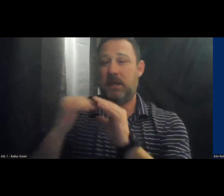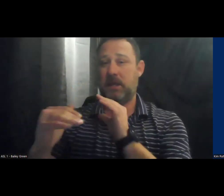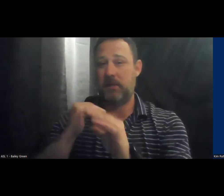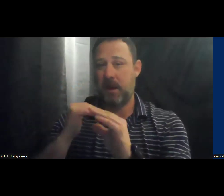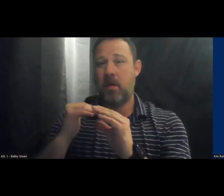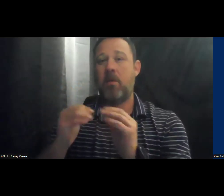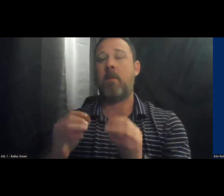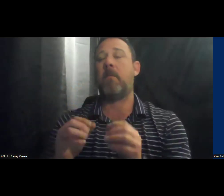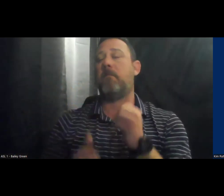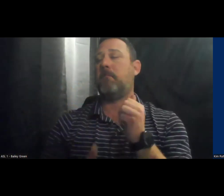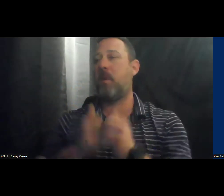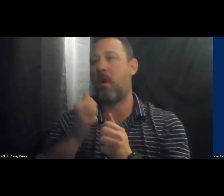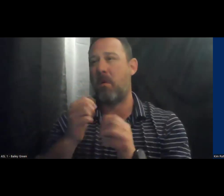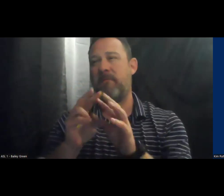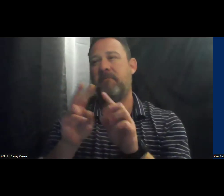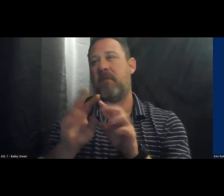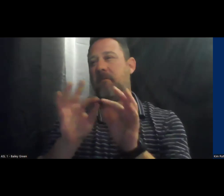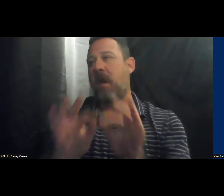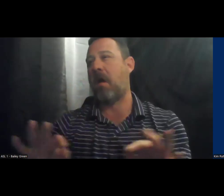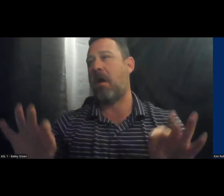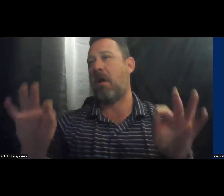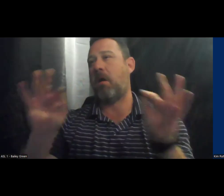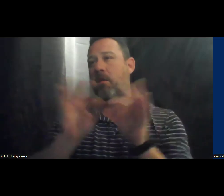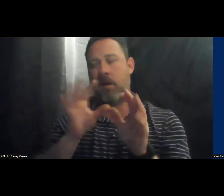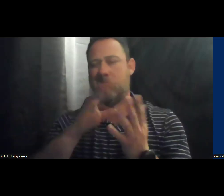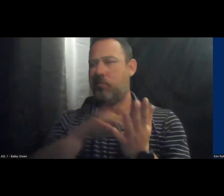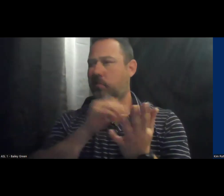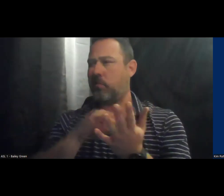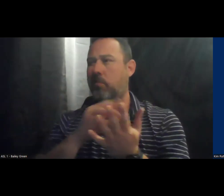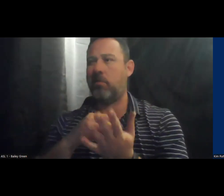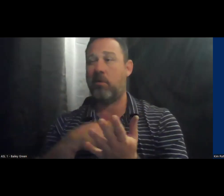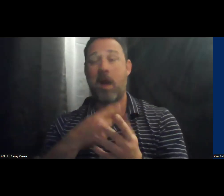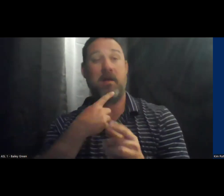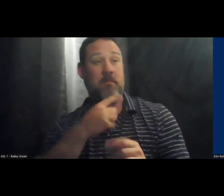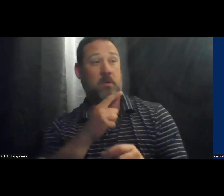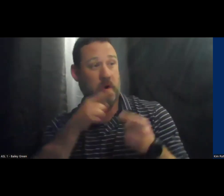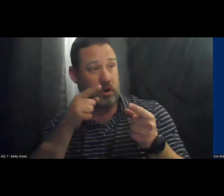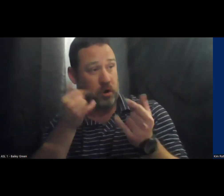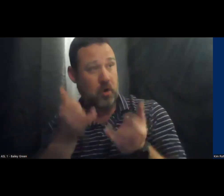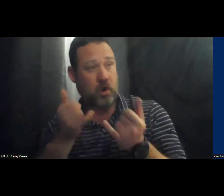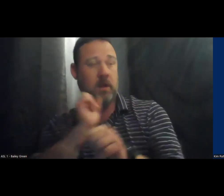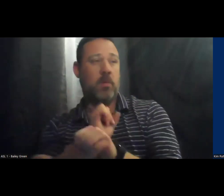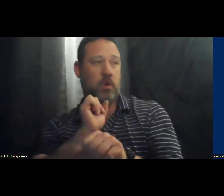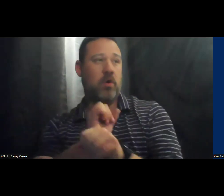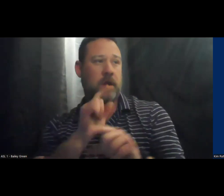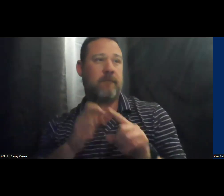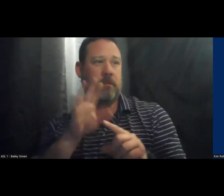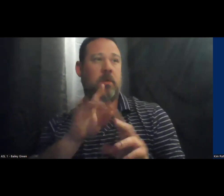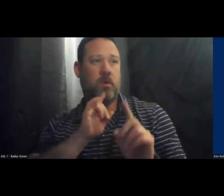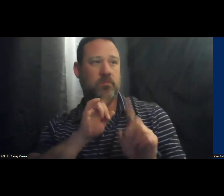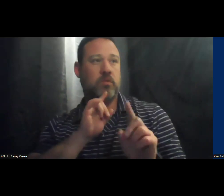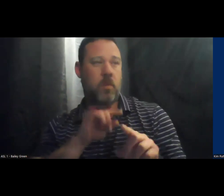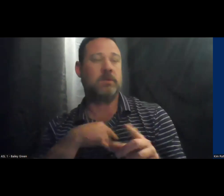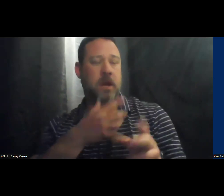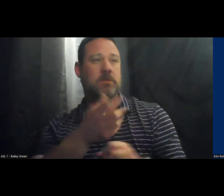most invaluable thing. I learn something sometimes about things I'm working on myself from the reports that he sends